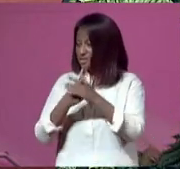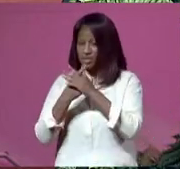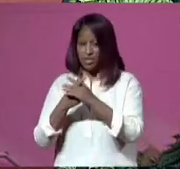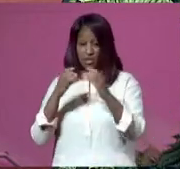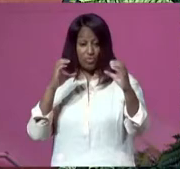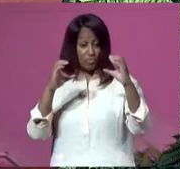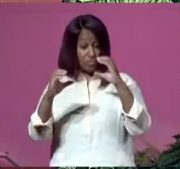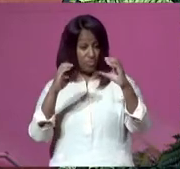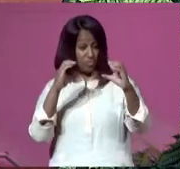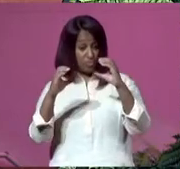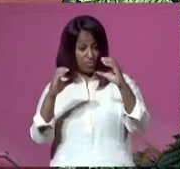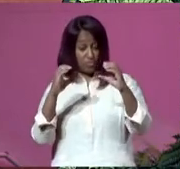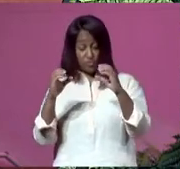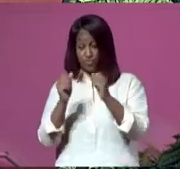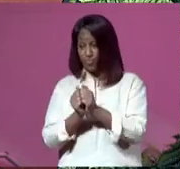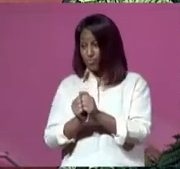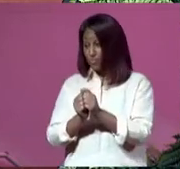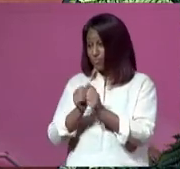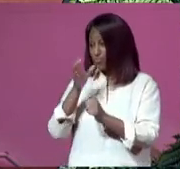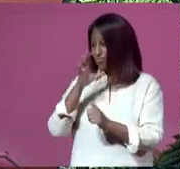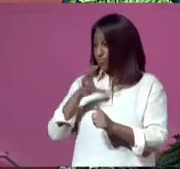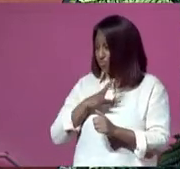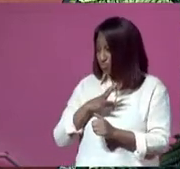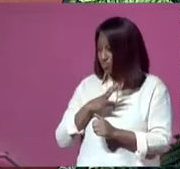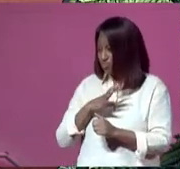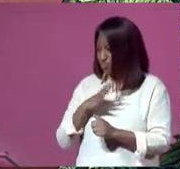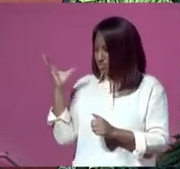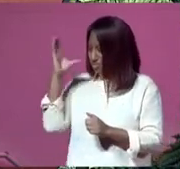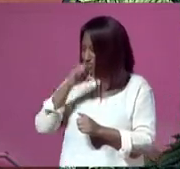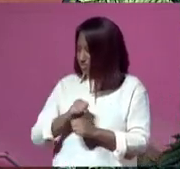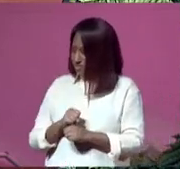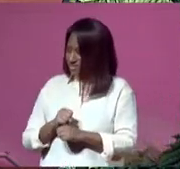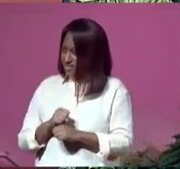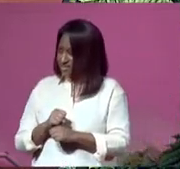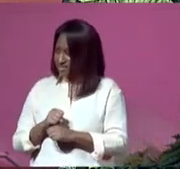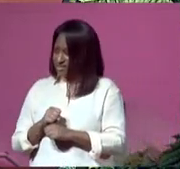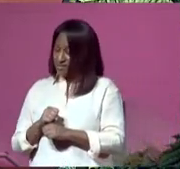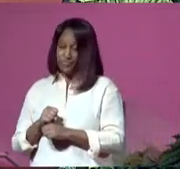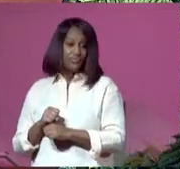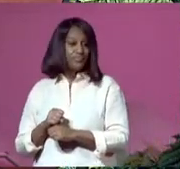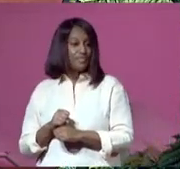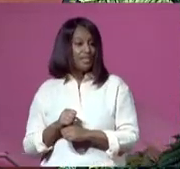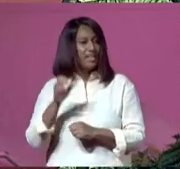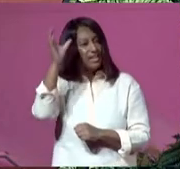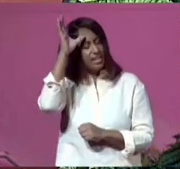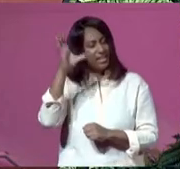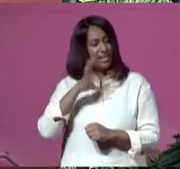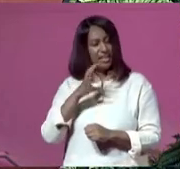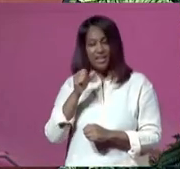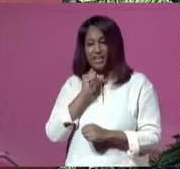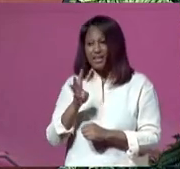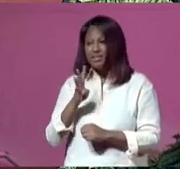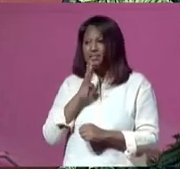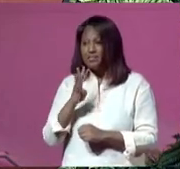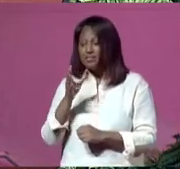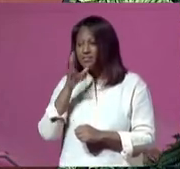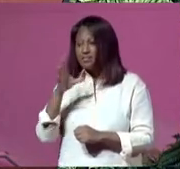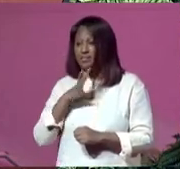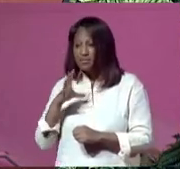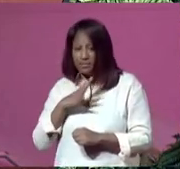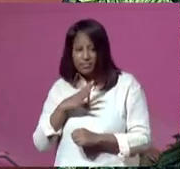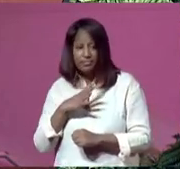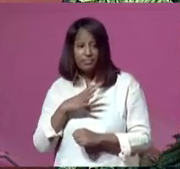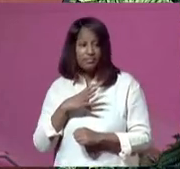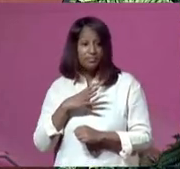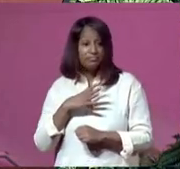which is strange because of who she is. A man was not supposed to speak to a woman in public unless they were related.